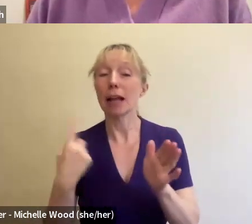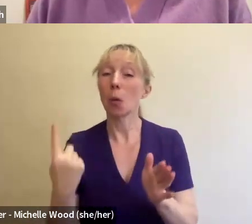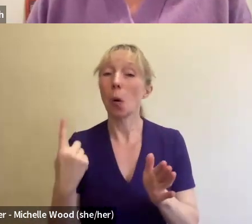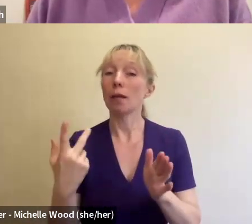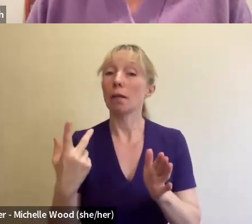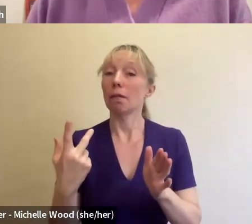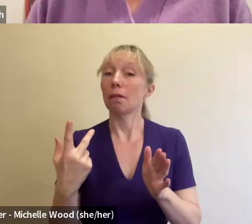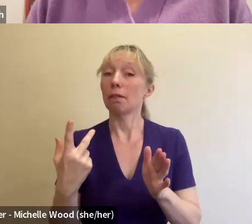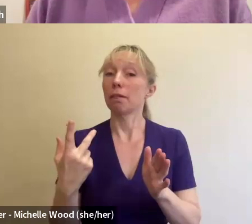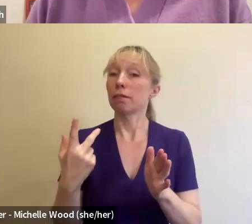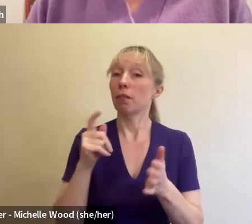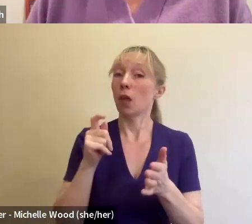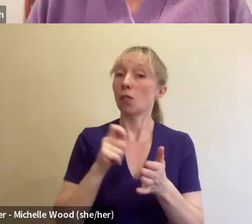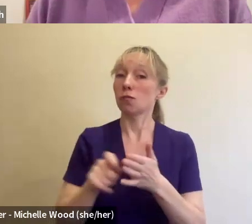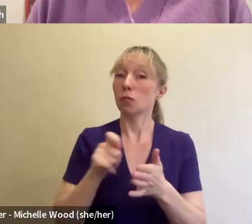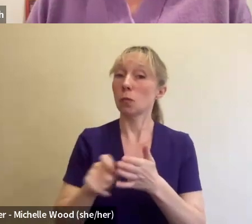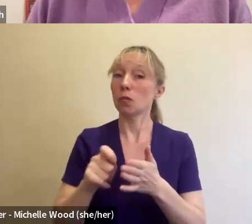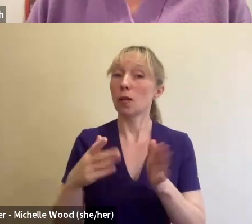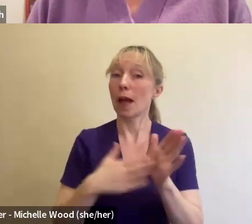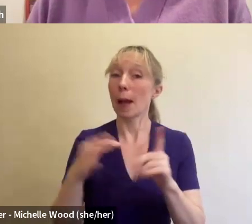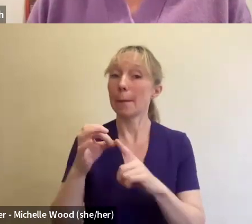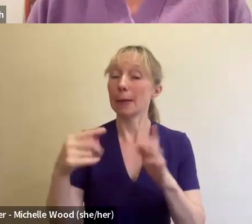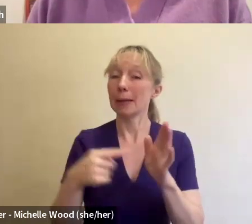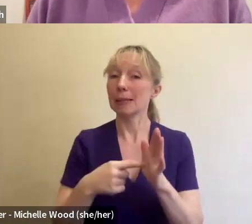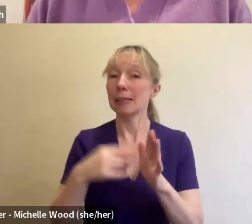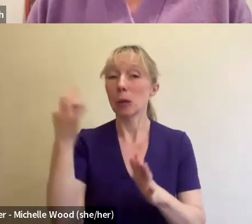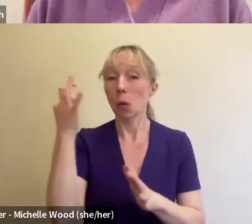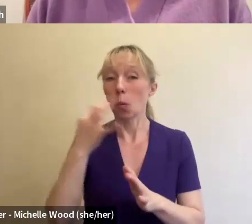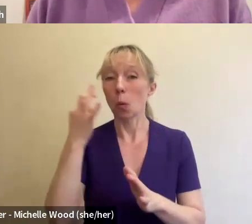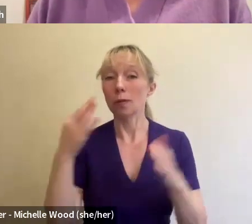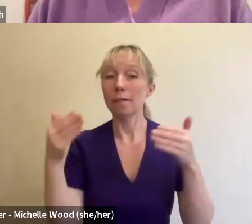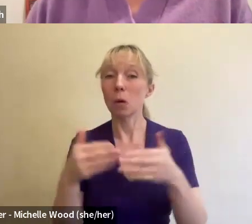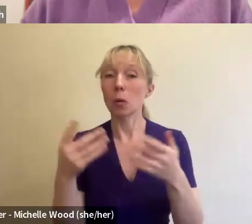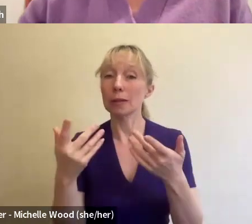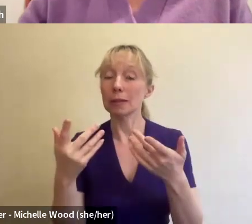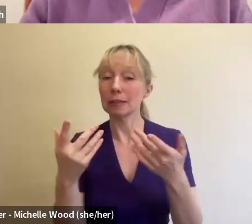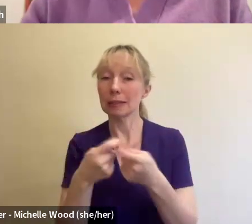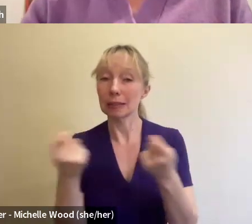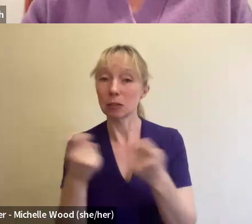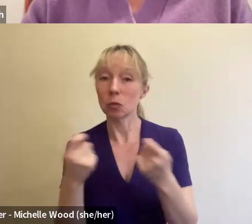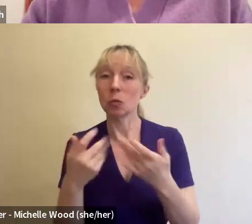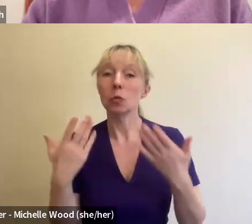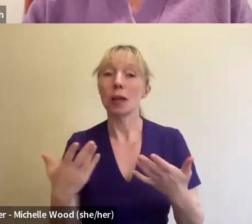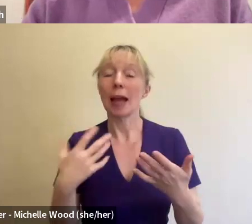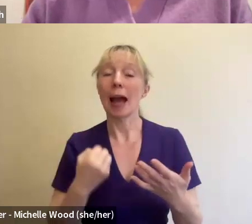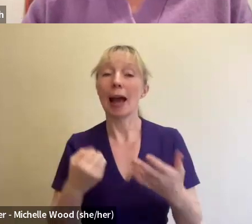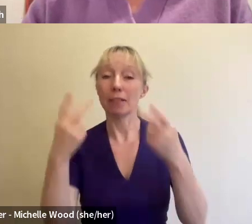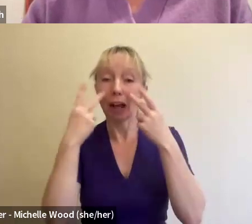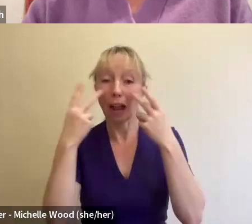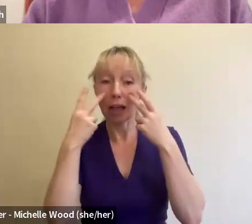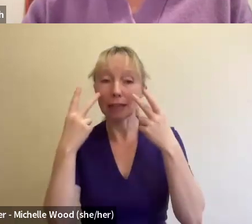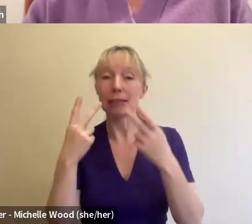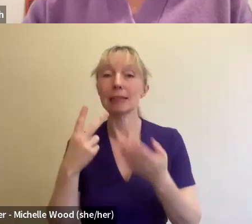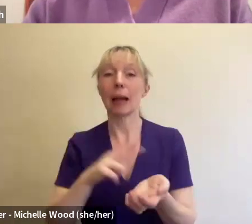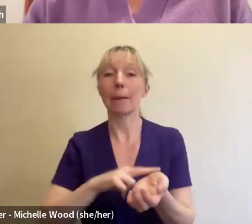to MPT's Water Focus issue. Today, I'm wearing glasses and a blue